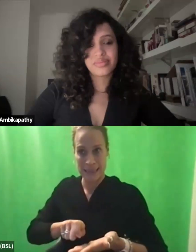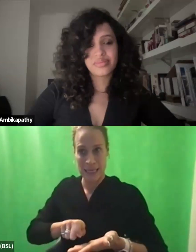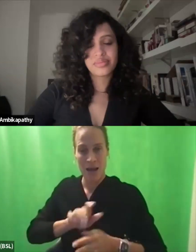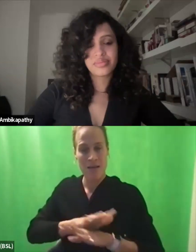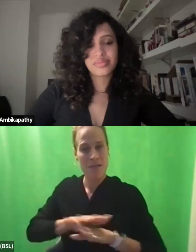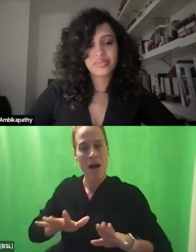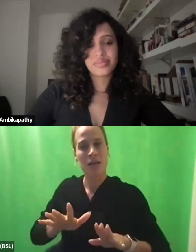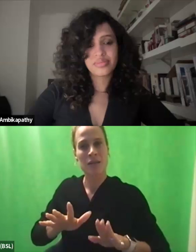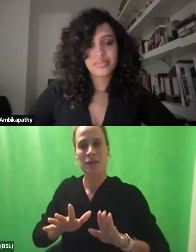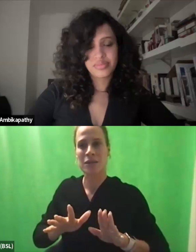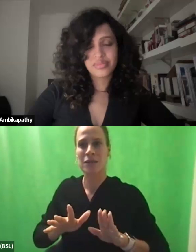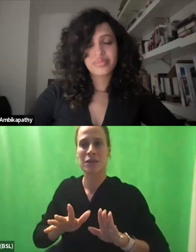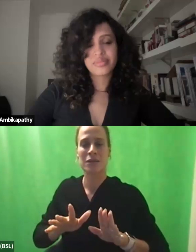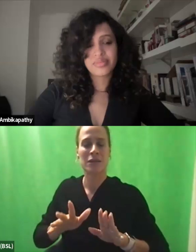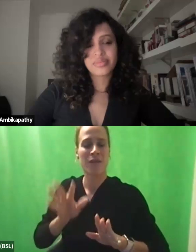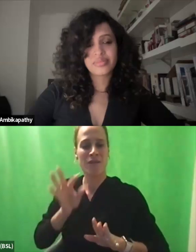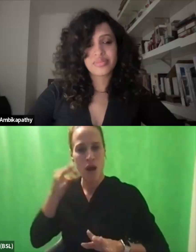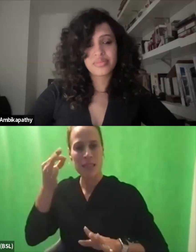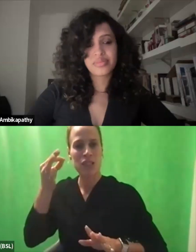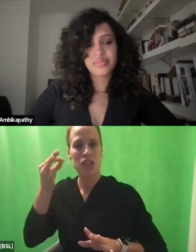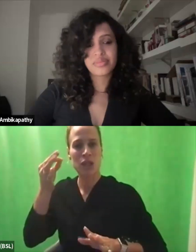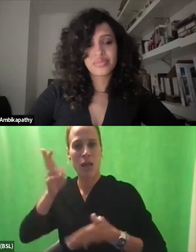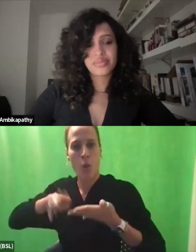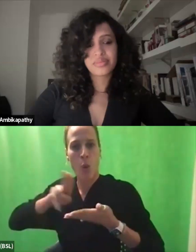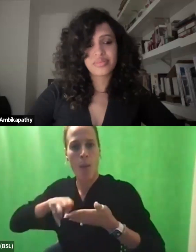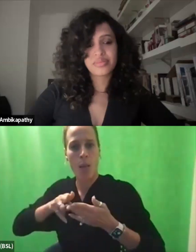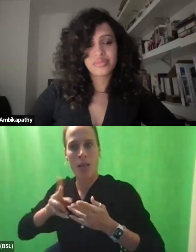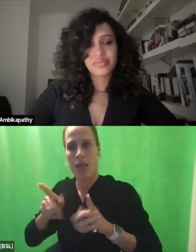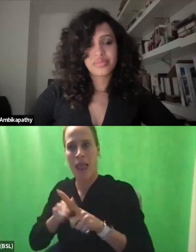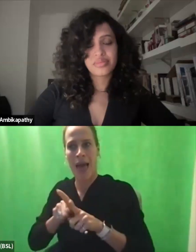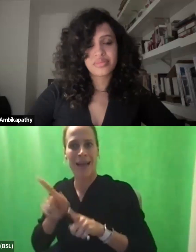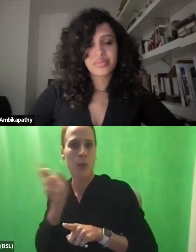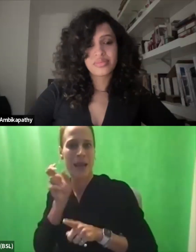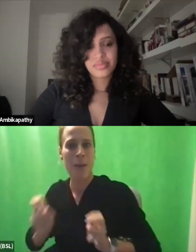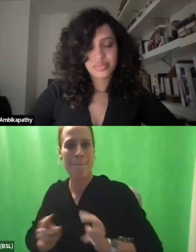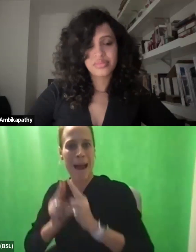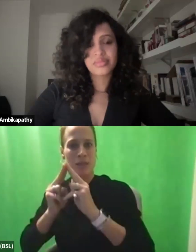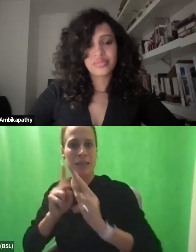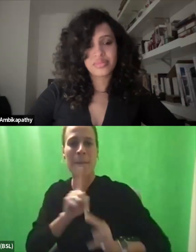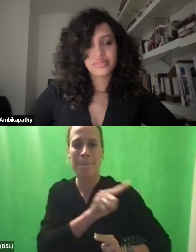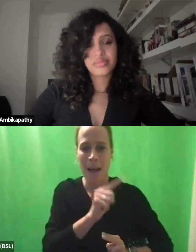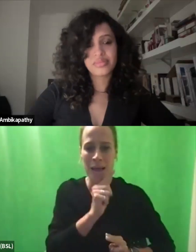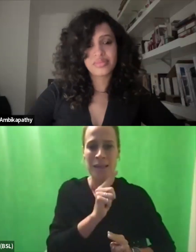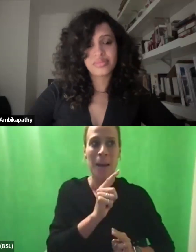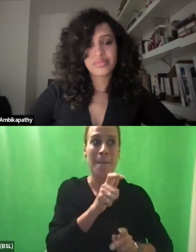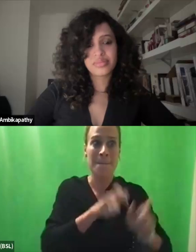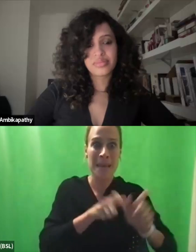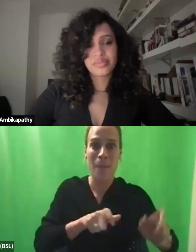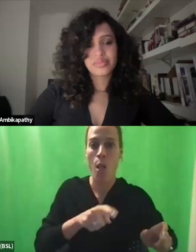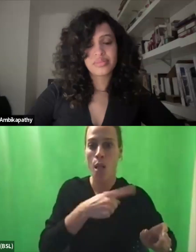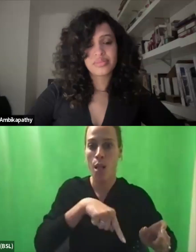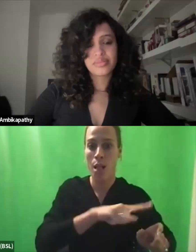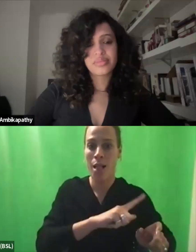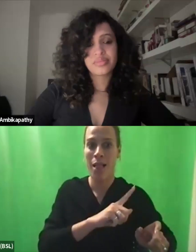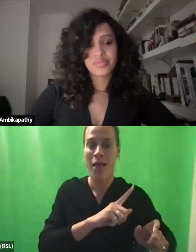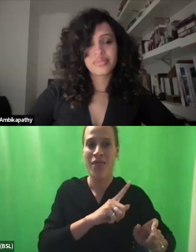hear, say, for instance, in Paris, but in a French as it is practiced in Côte d'Ivoire by people that